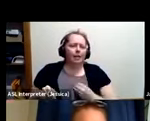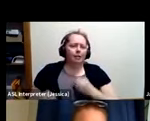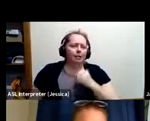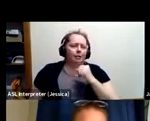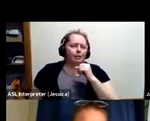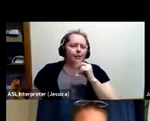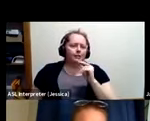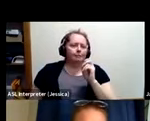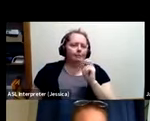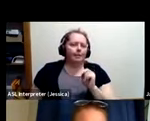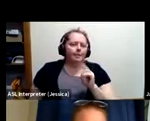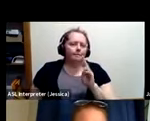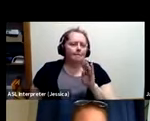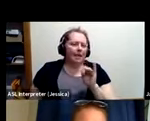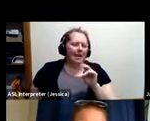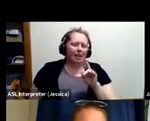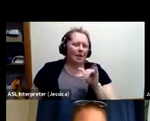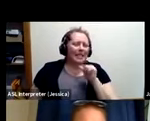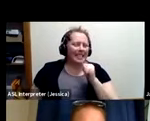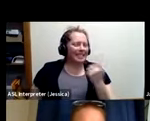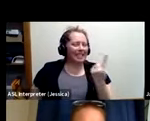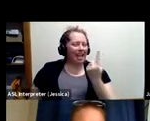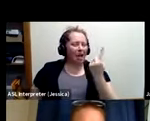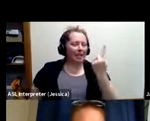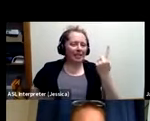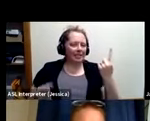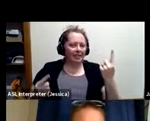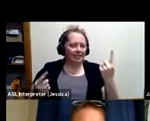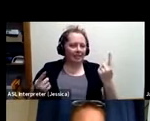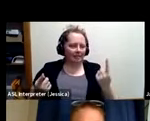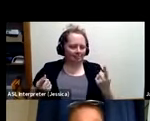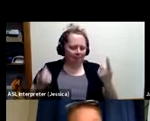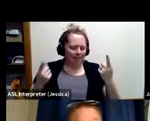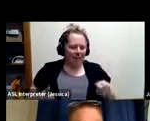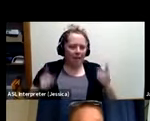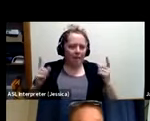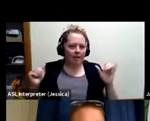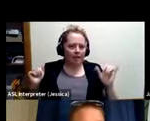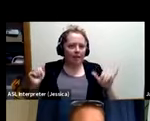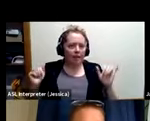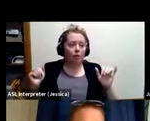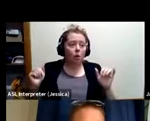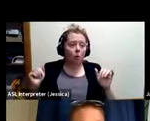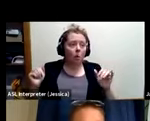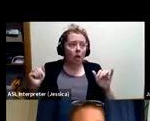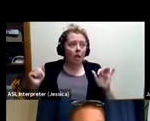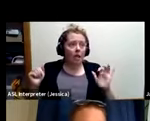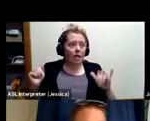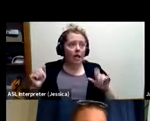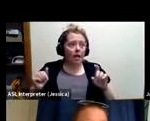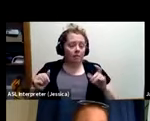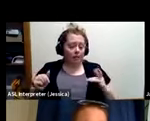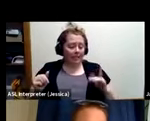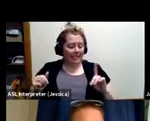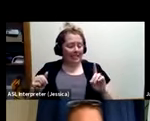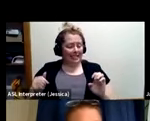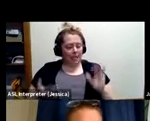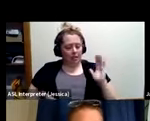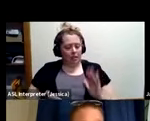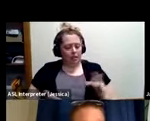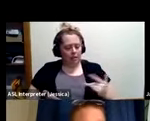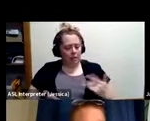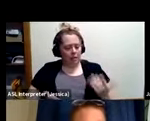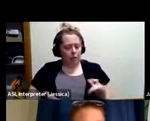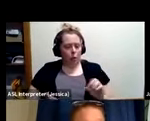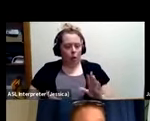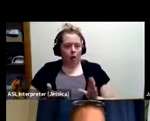that. So the defensiveness really needs to be checked and talked about too, and addressed and be like, hey, I'm